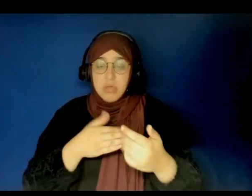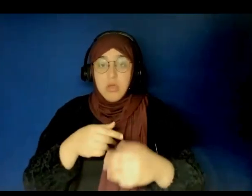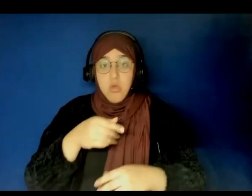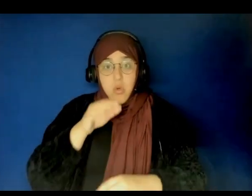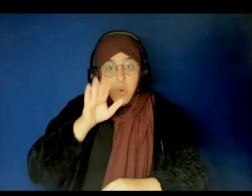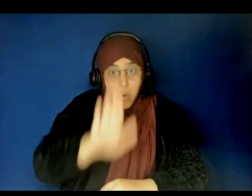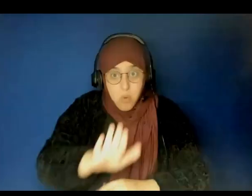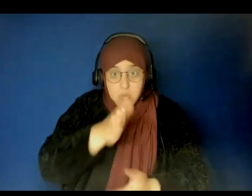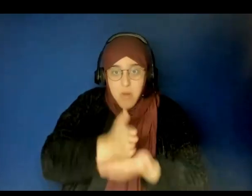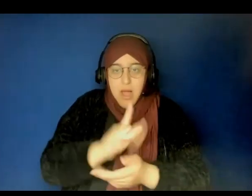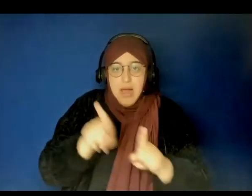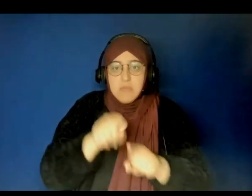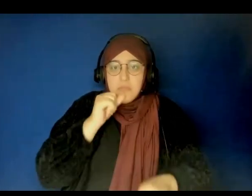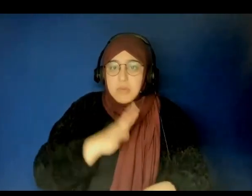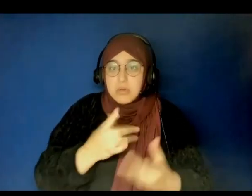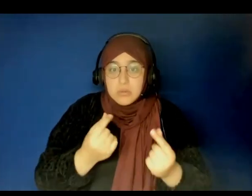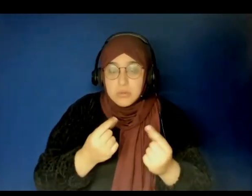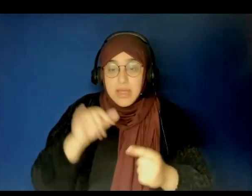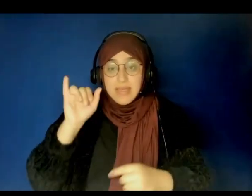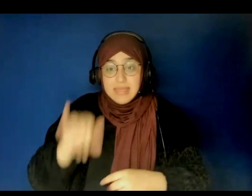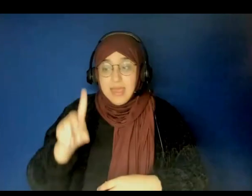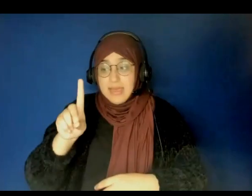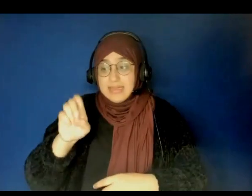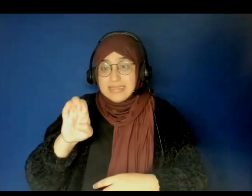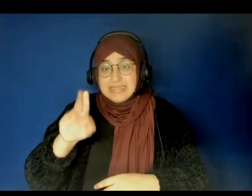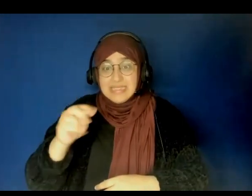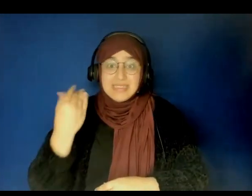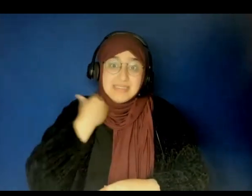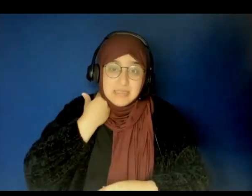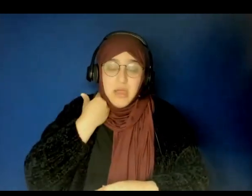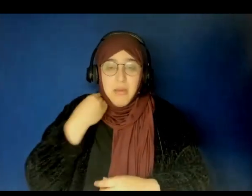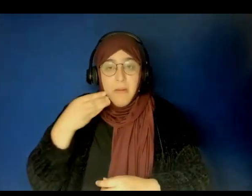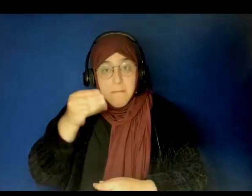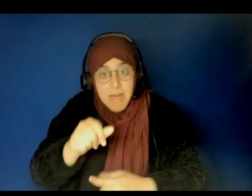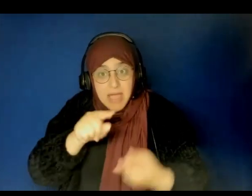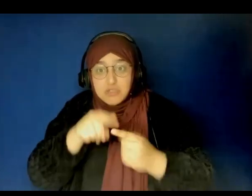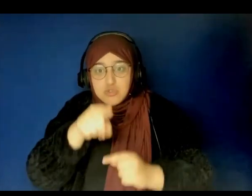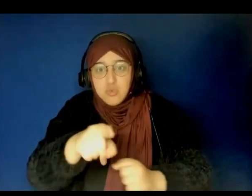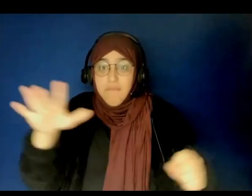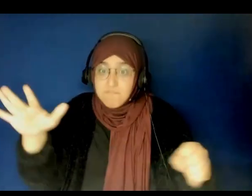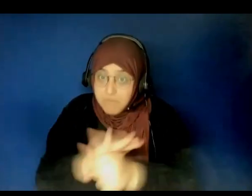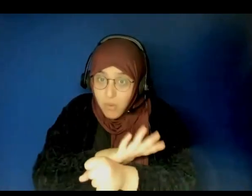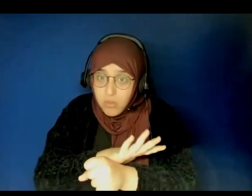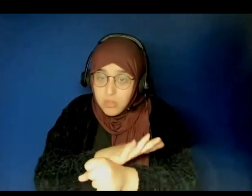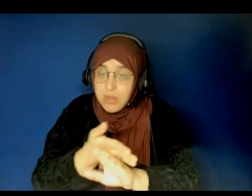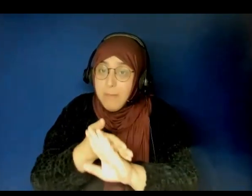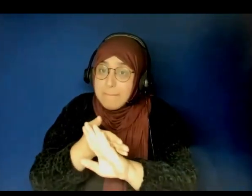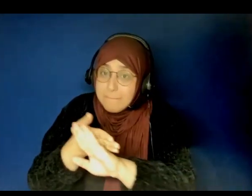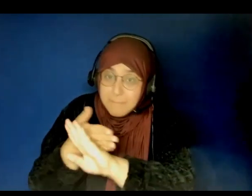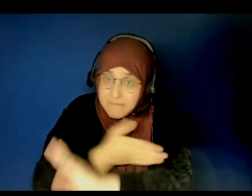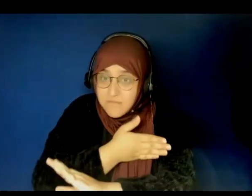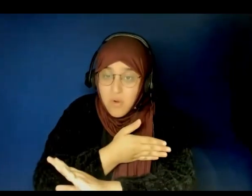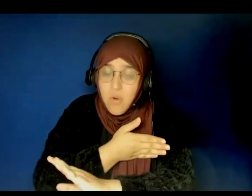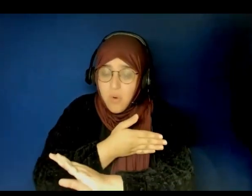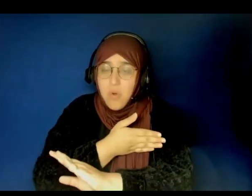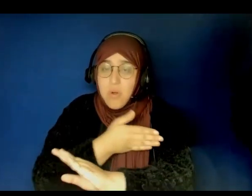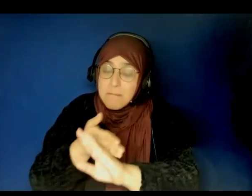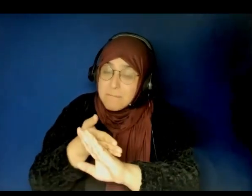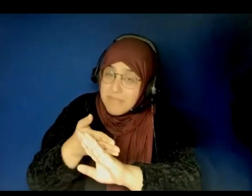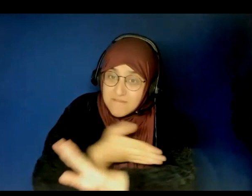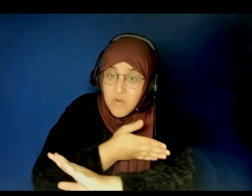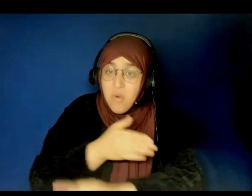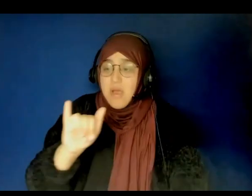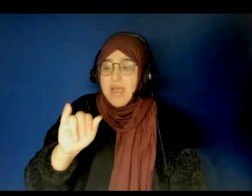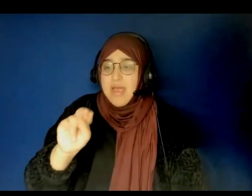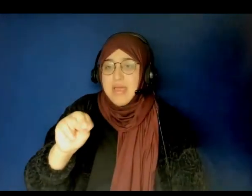woman for that debt to be paid to you in full before inheritance is given. And why